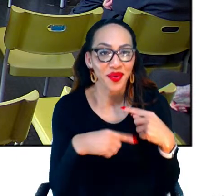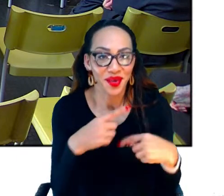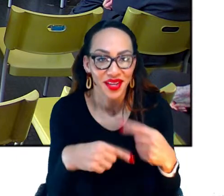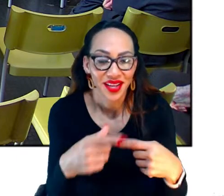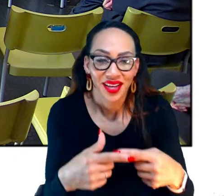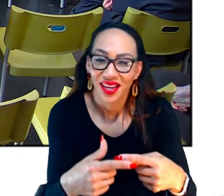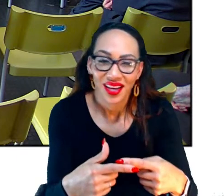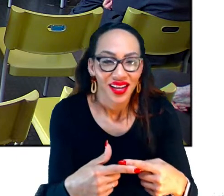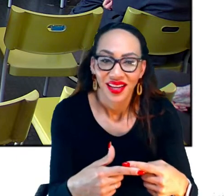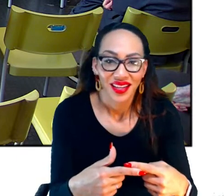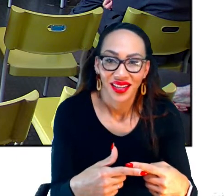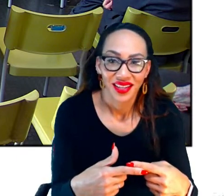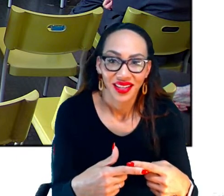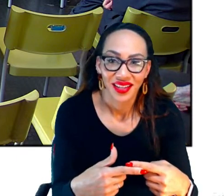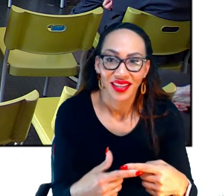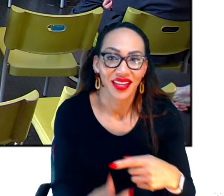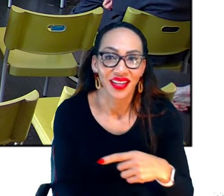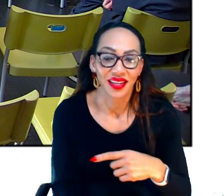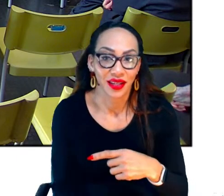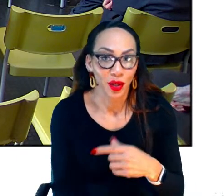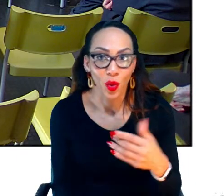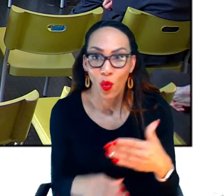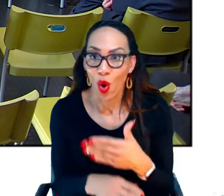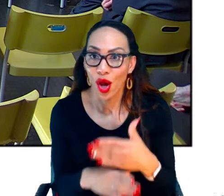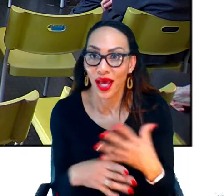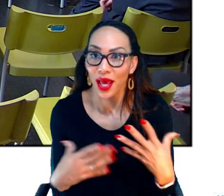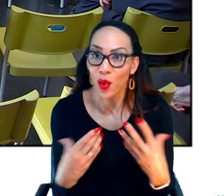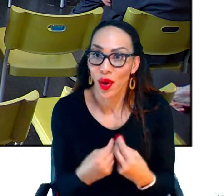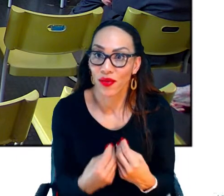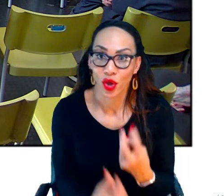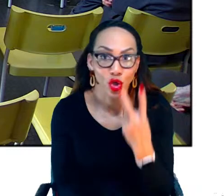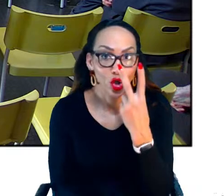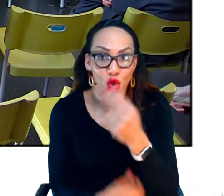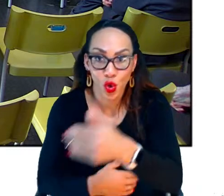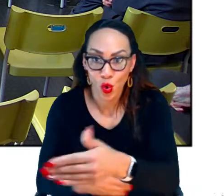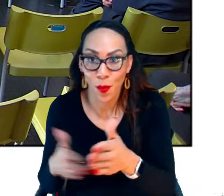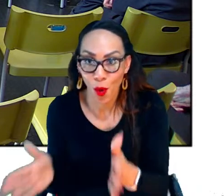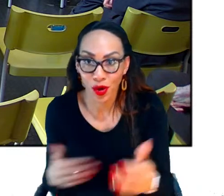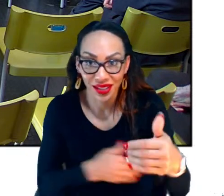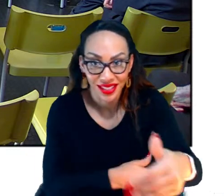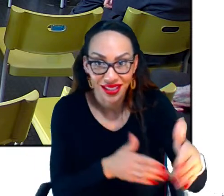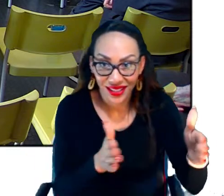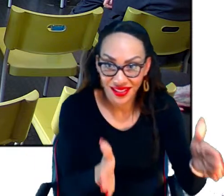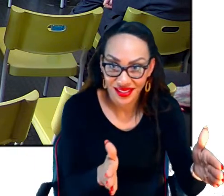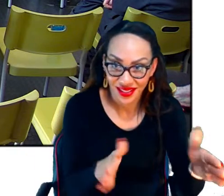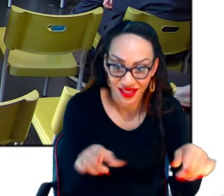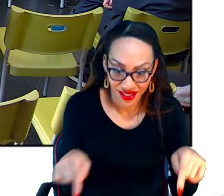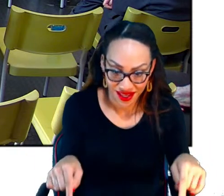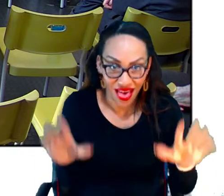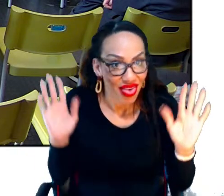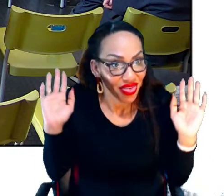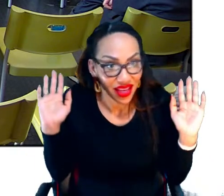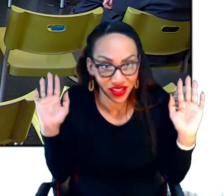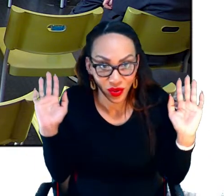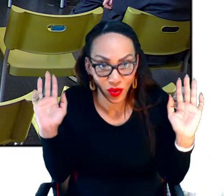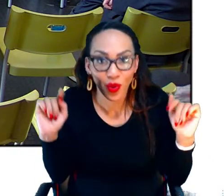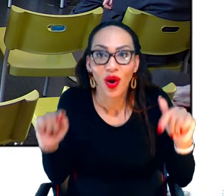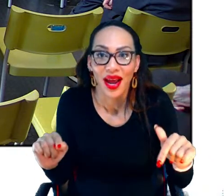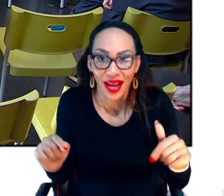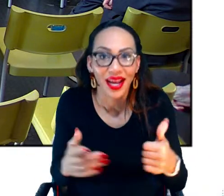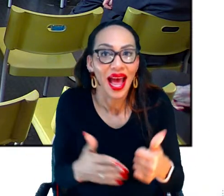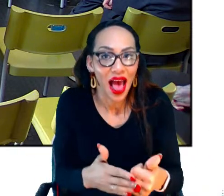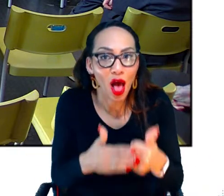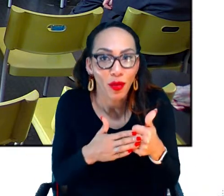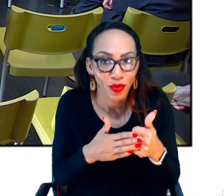with the same 2 boxes of stuff has been really helpful, because it just gives me although the work can go off